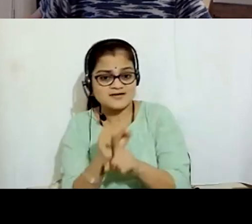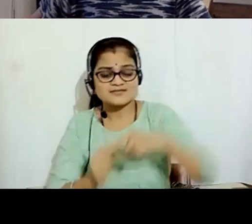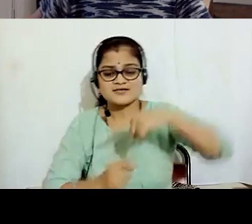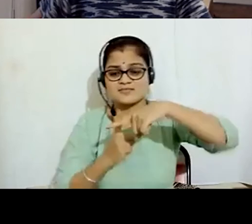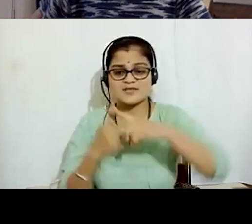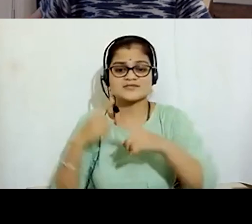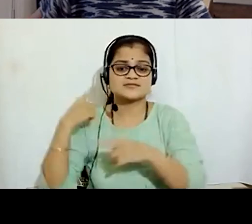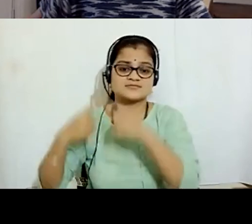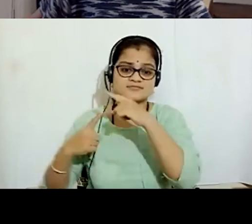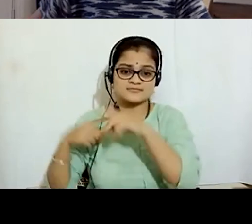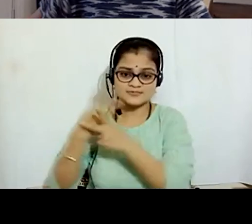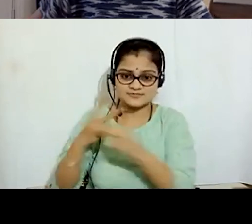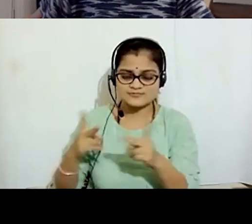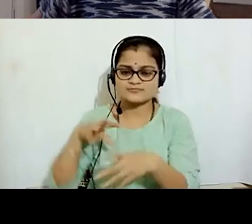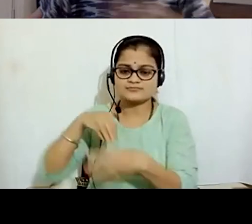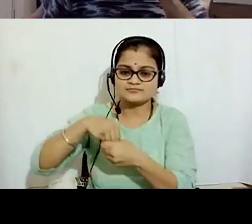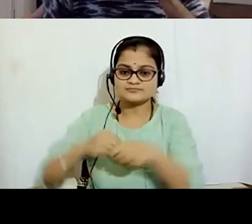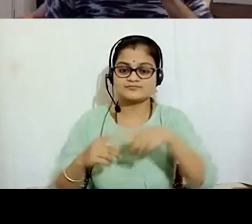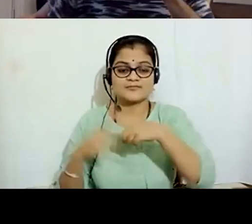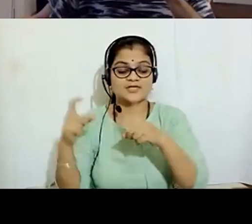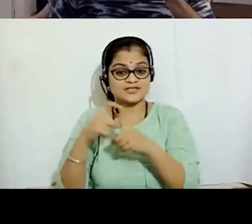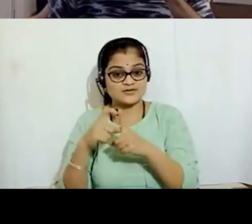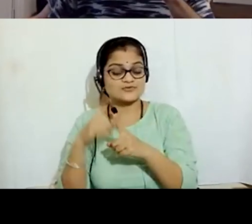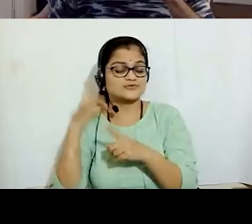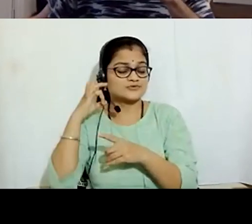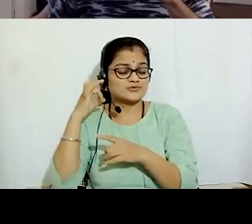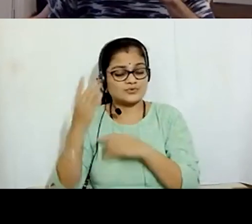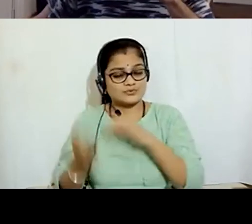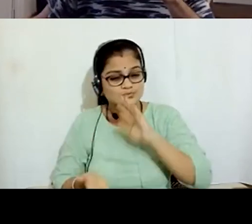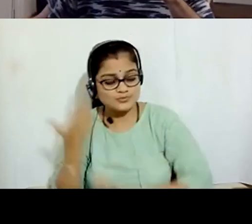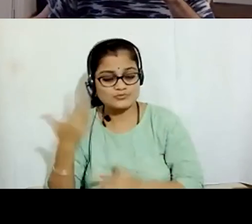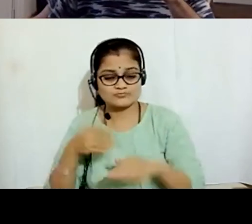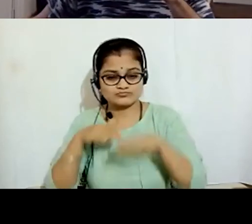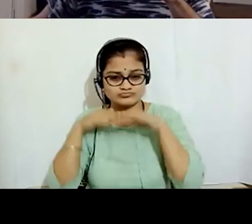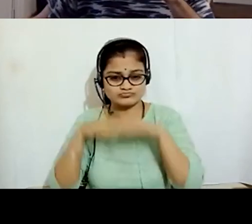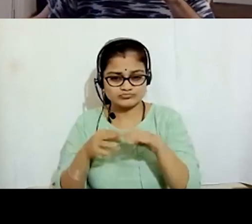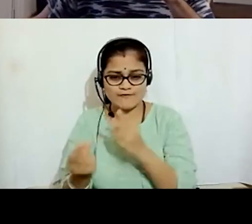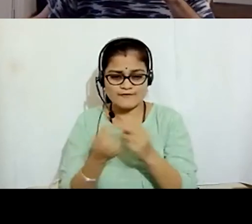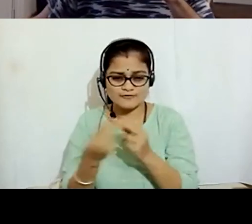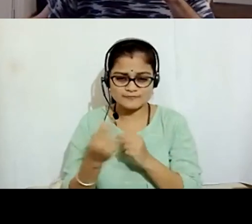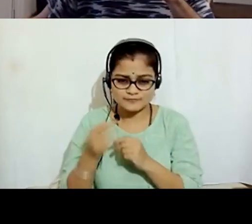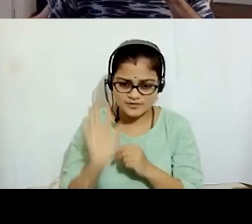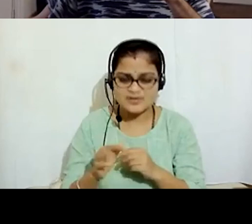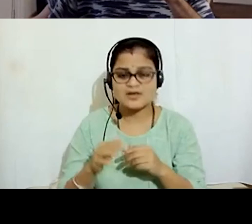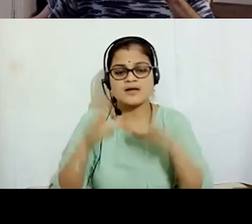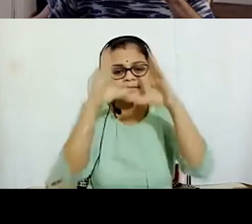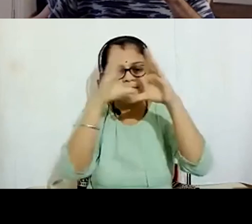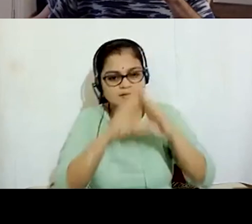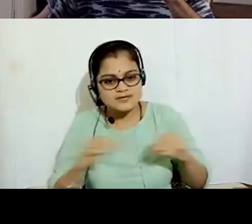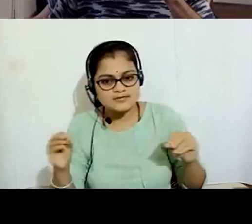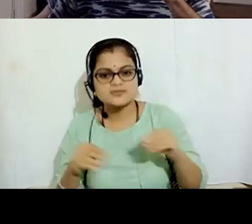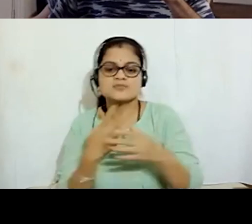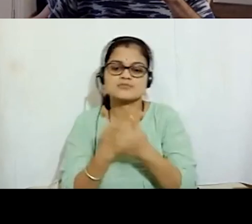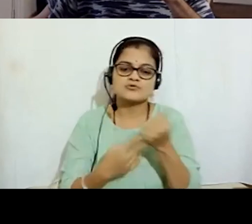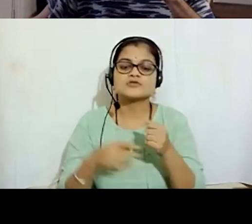the city what it is. And Delhi is both noisy, crowded, fast, yet like serene and peaceful. And I wanted